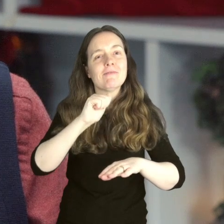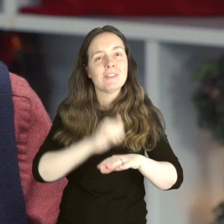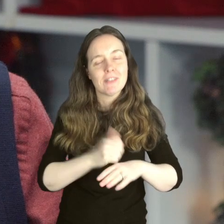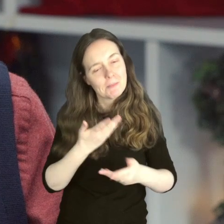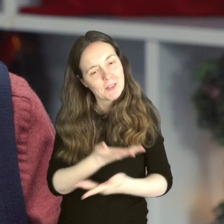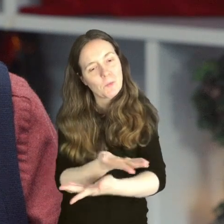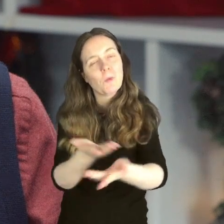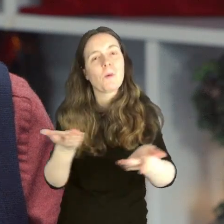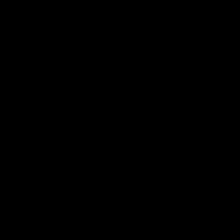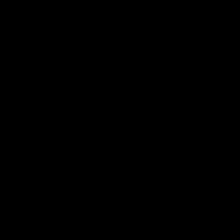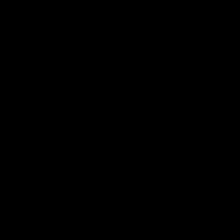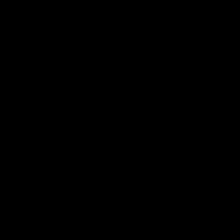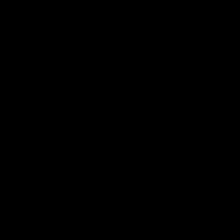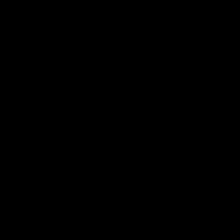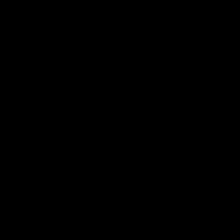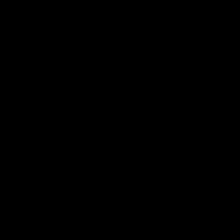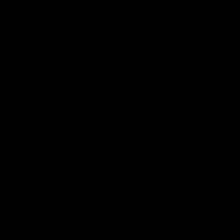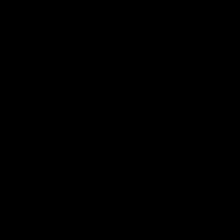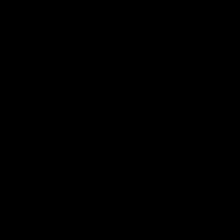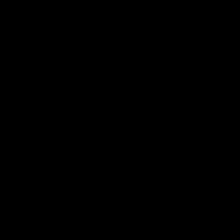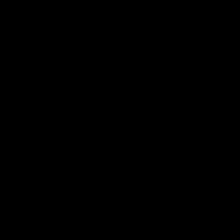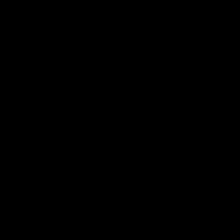all.